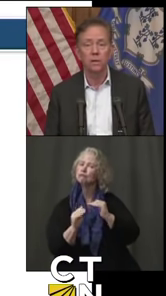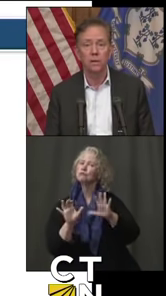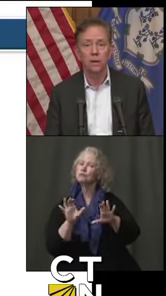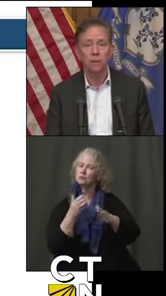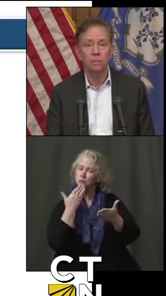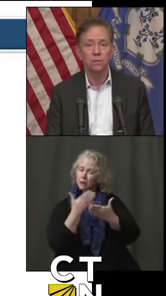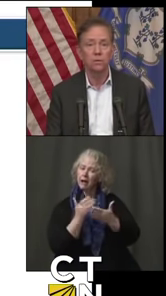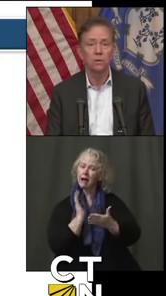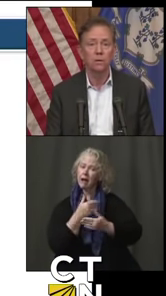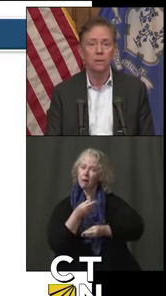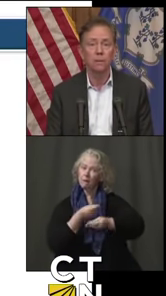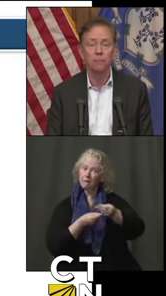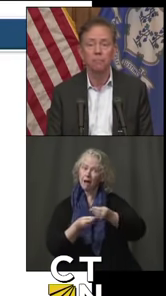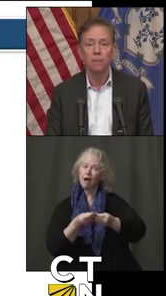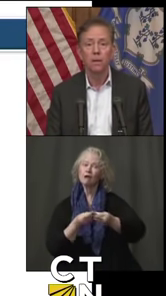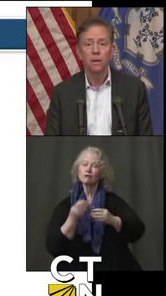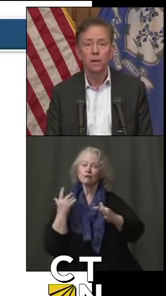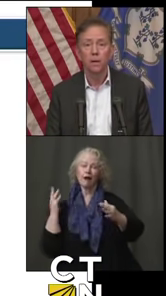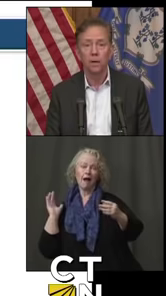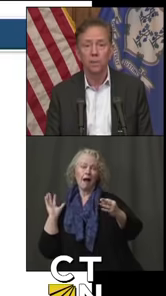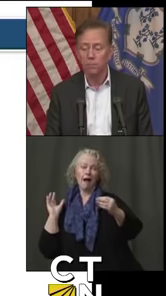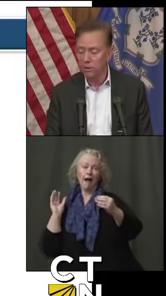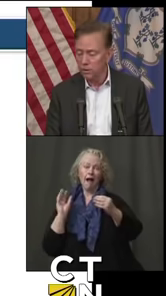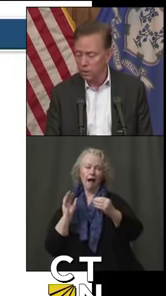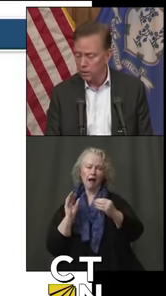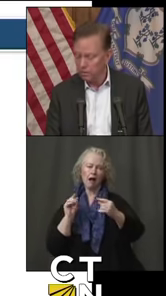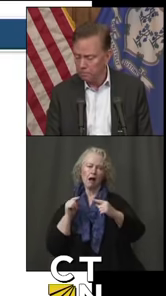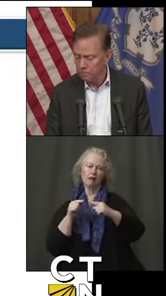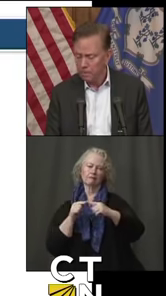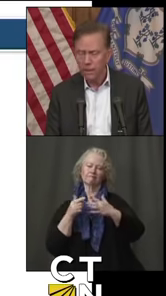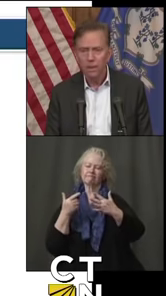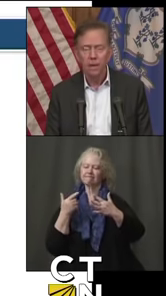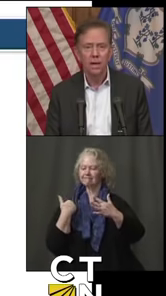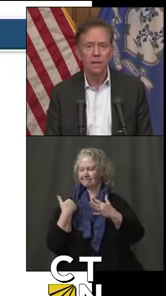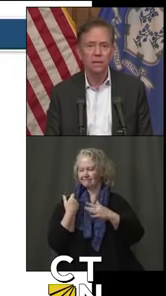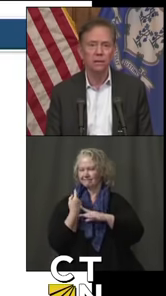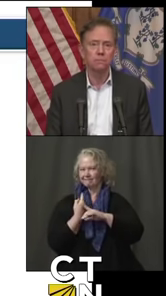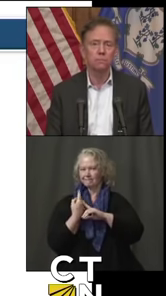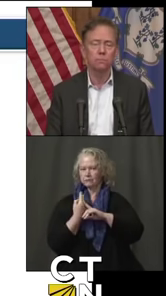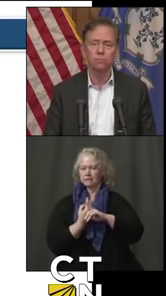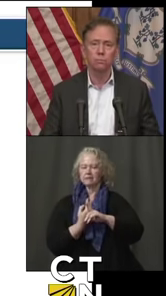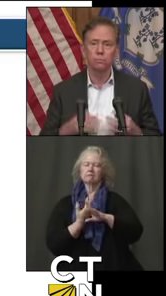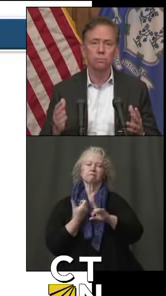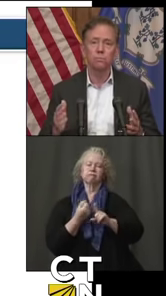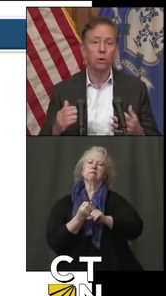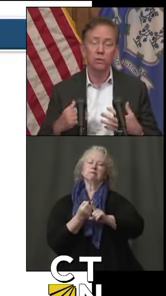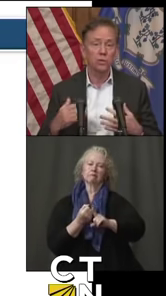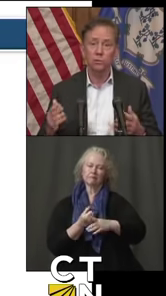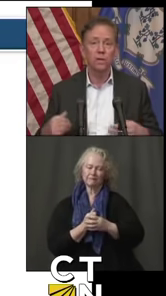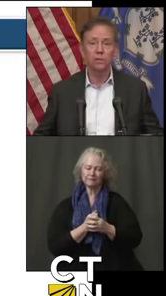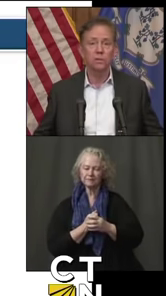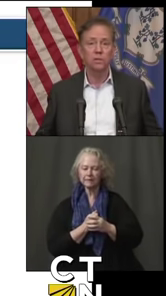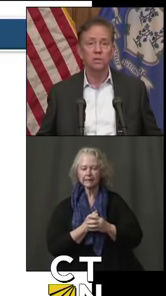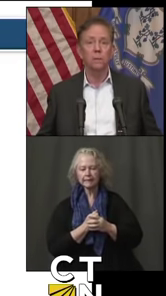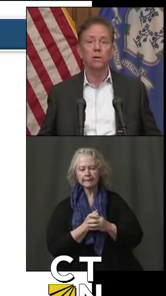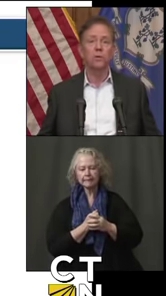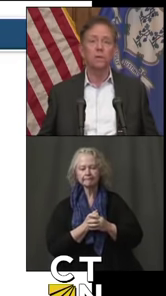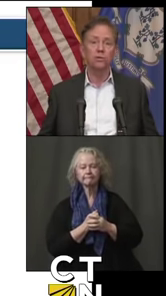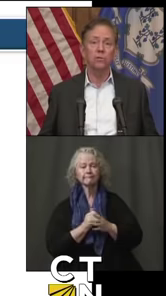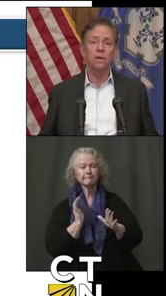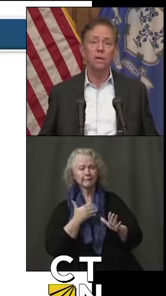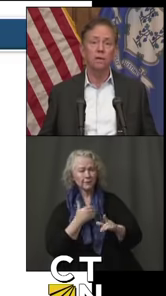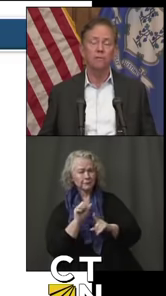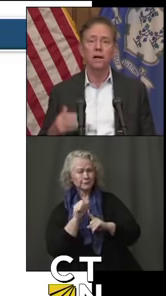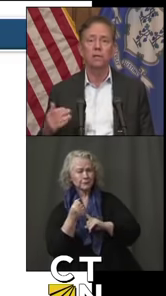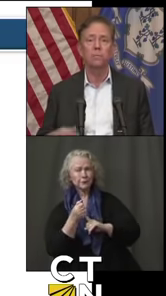budget up until a couple of months ago. And our situation is by no